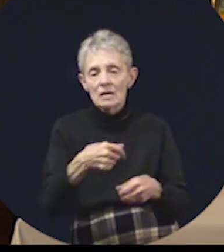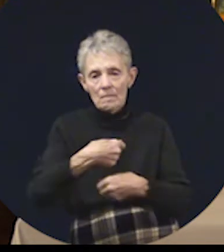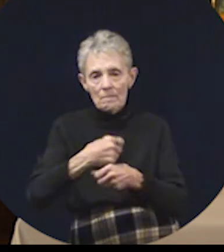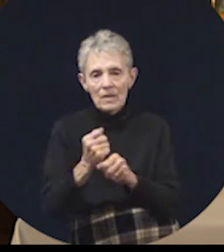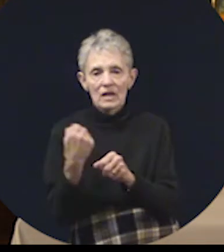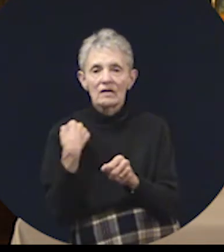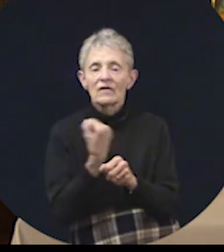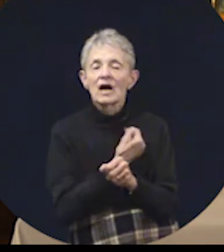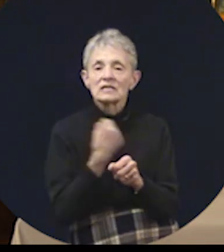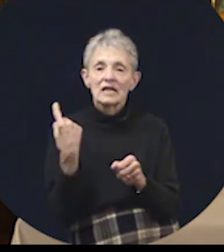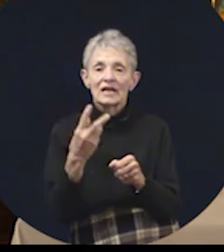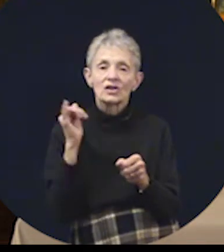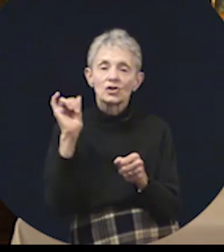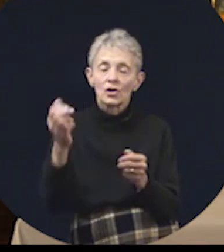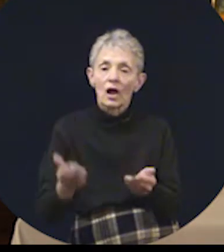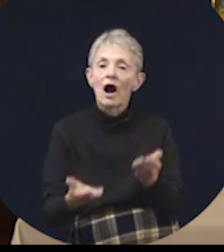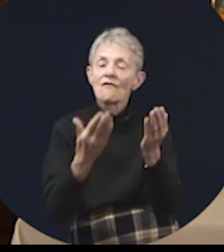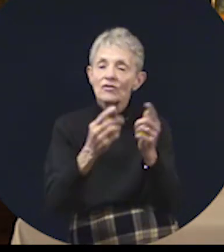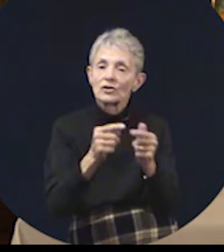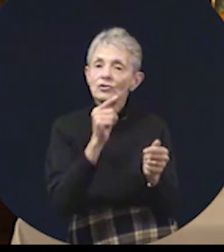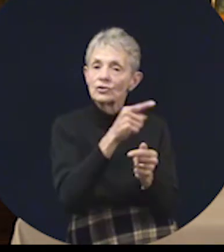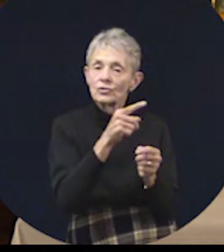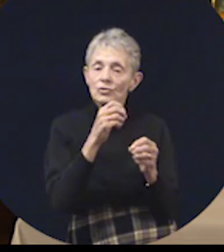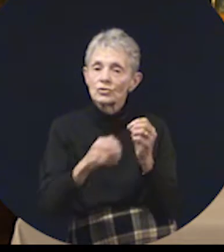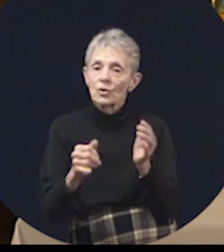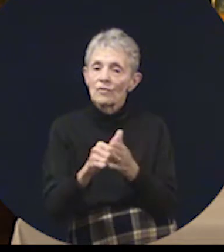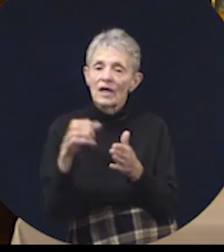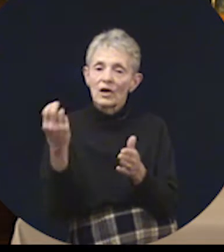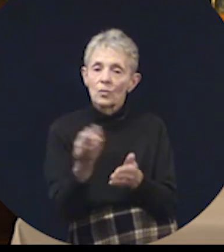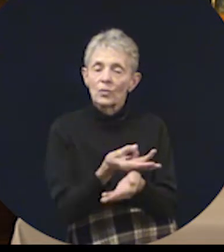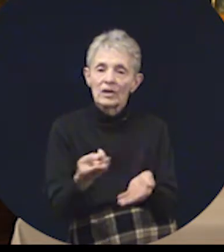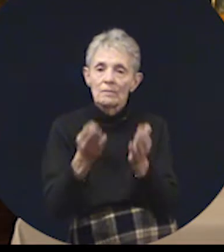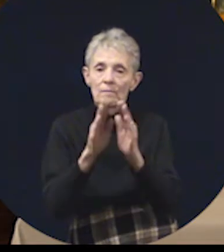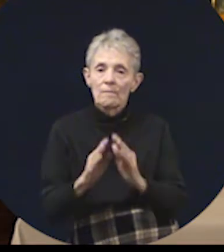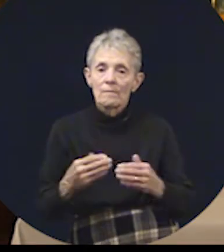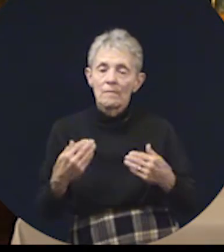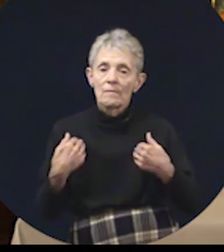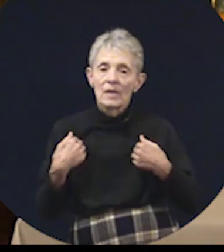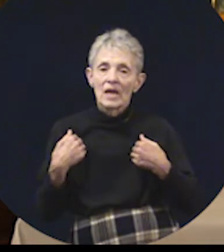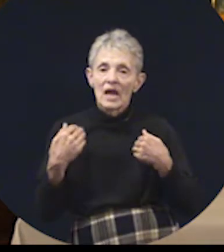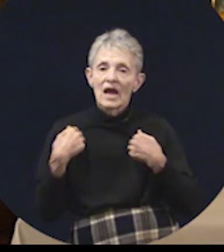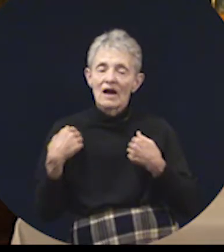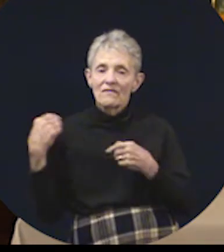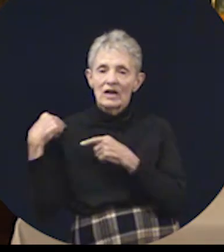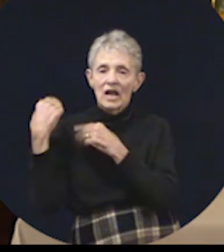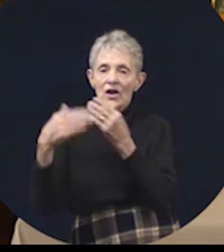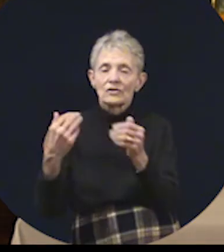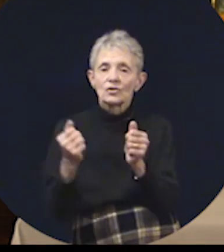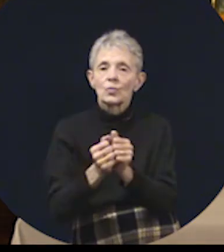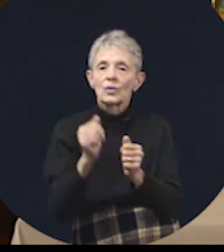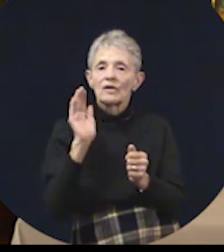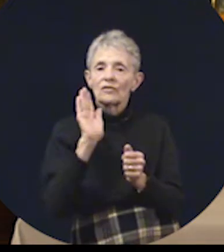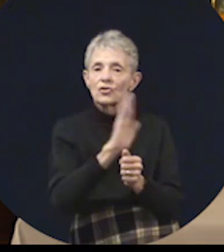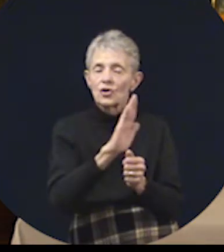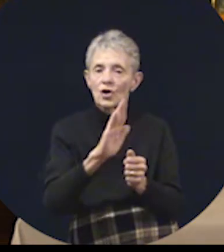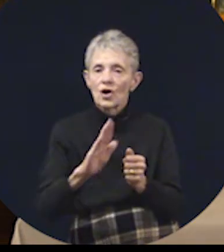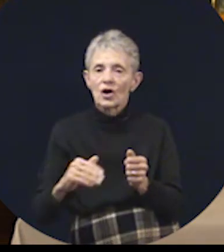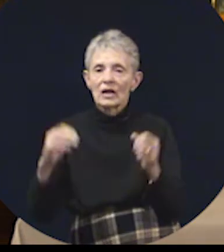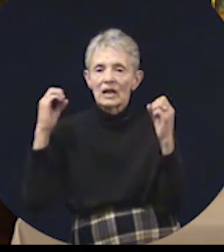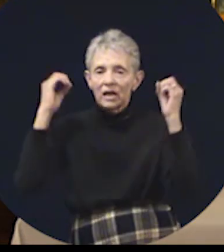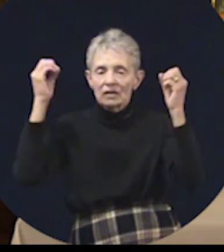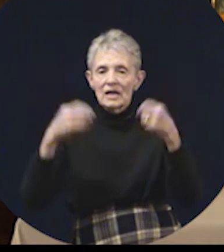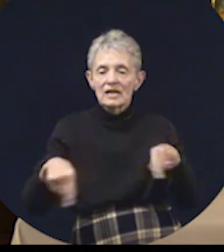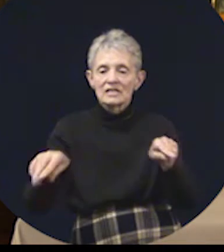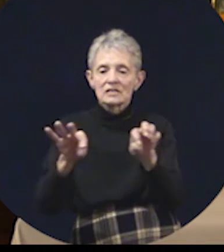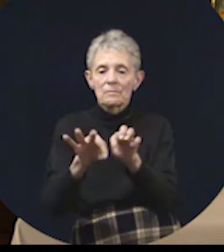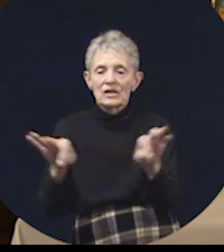offering to you, so that we may obtain an inheritance with your elect, especially with the most blessed Virgin Mary, the Mother of